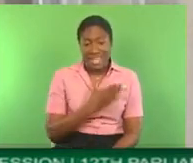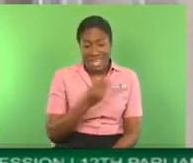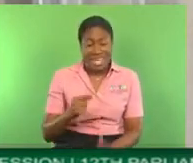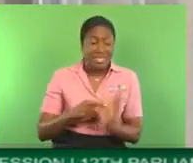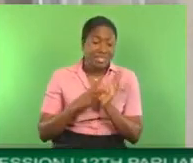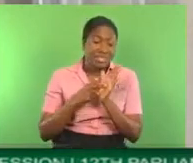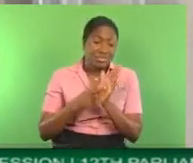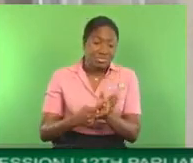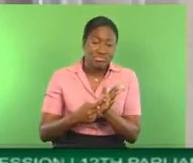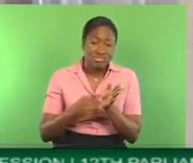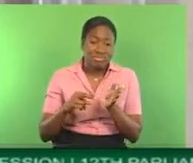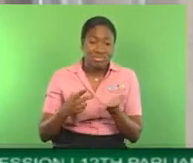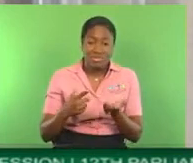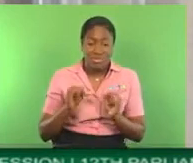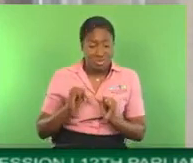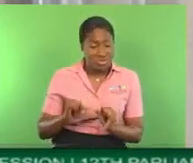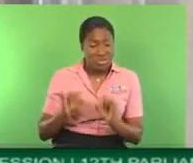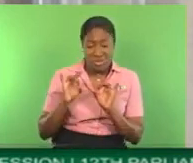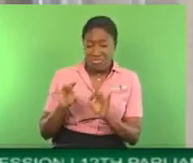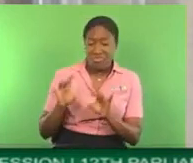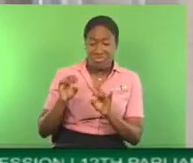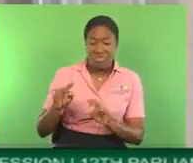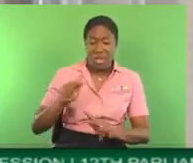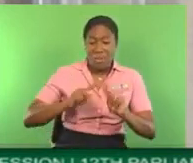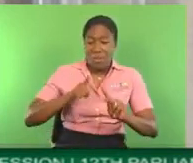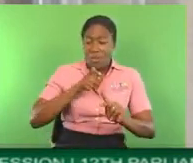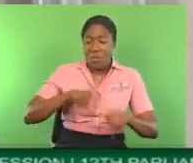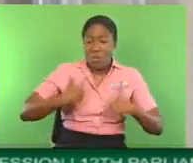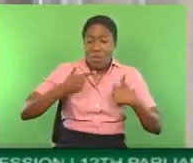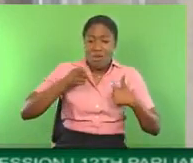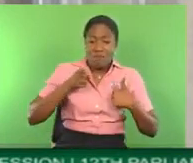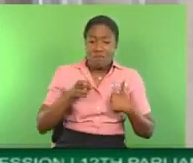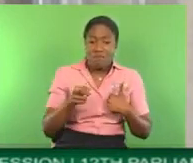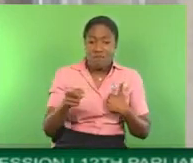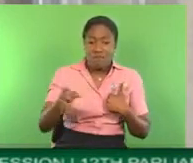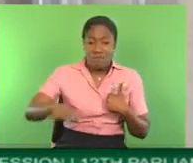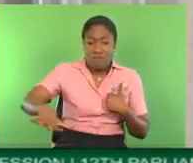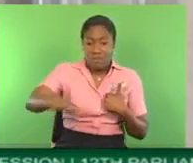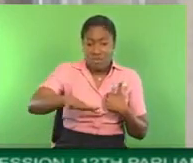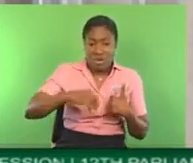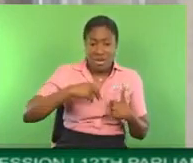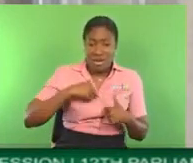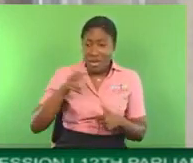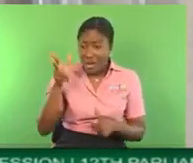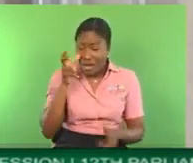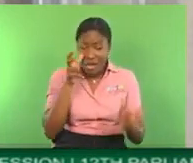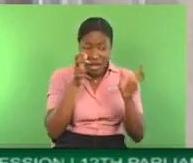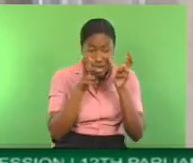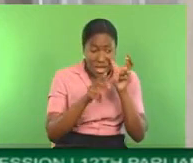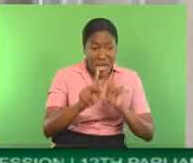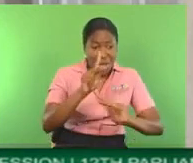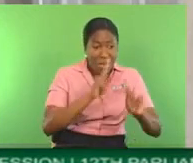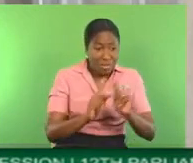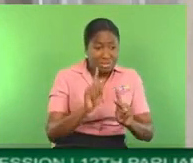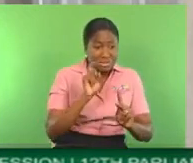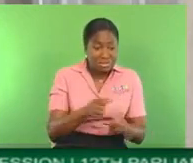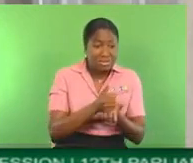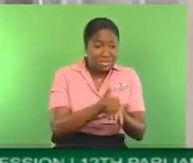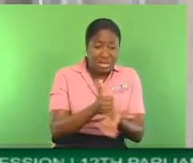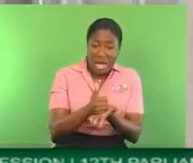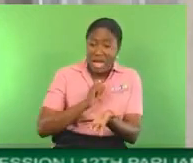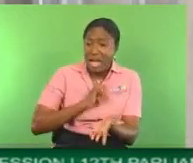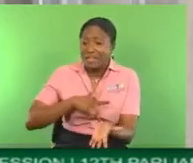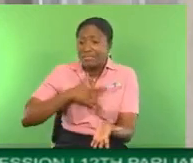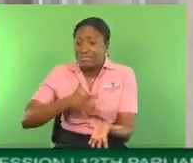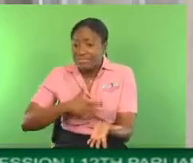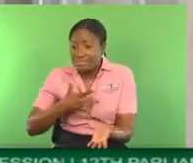the continued neglect for rural communities. I have listened to the cries of the people of the constituency, and I feel for them.